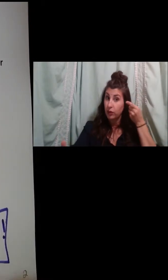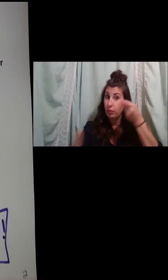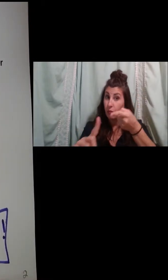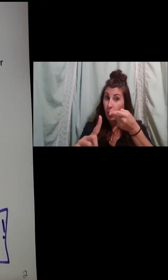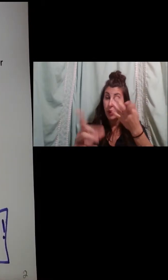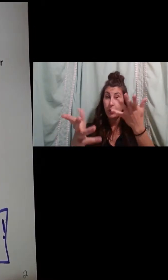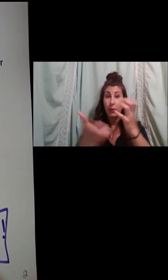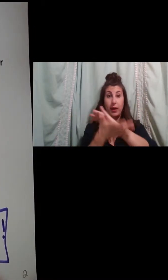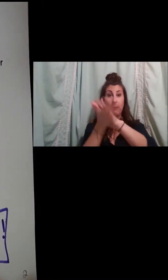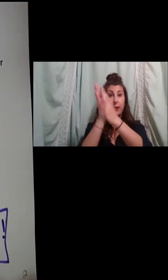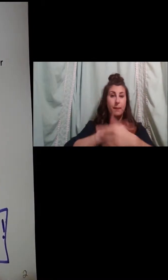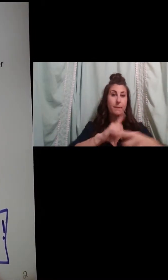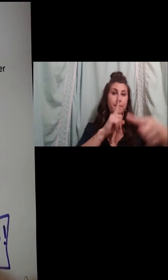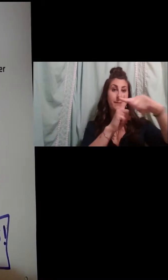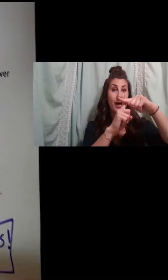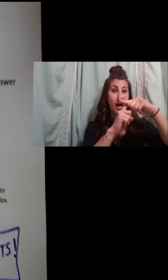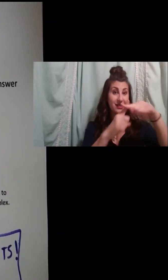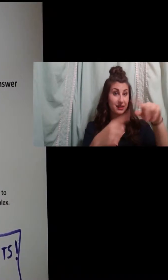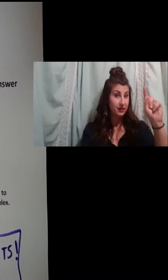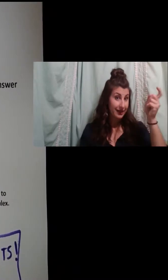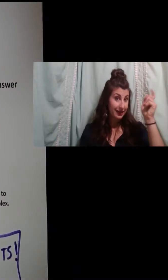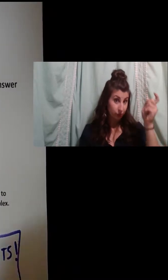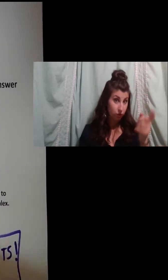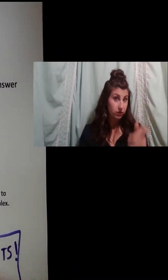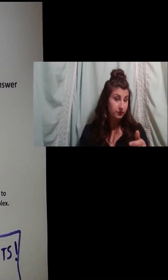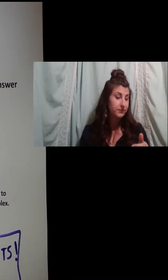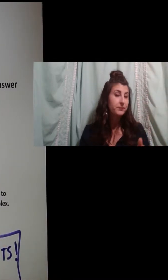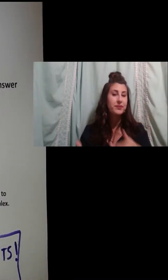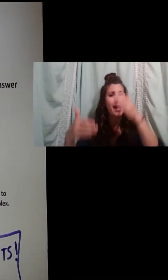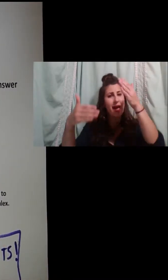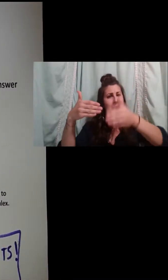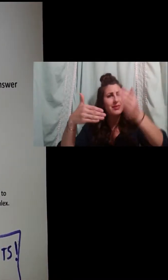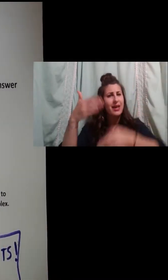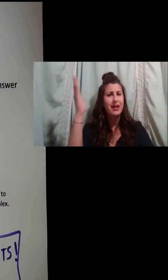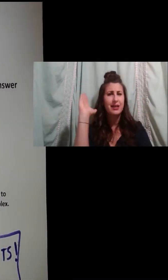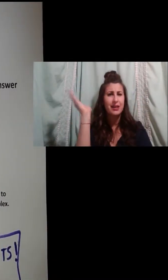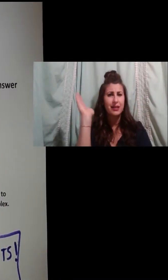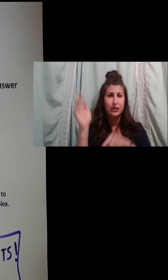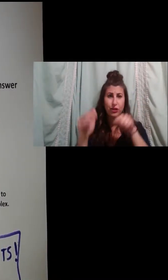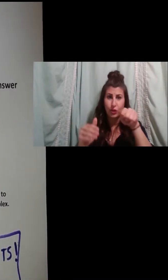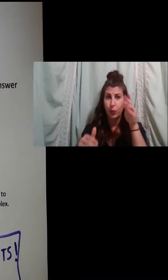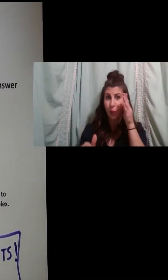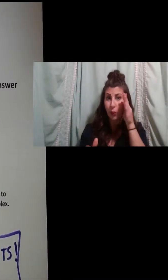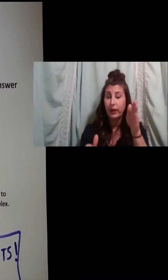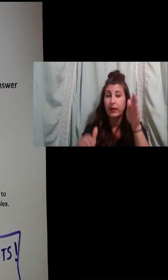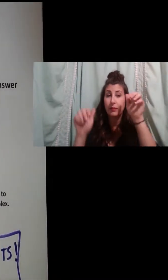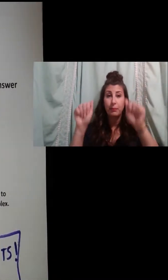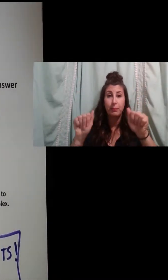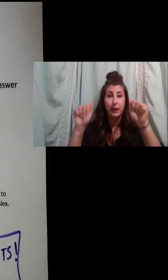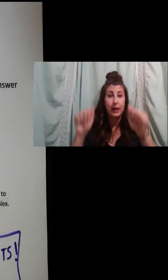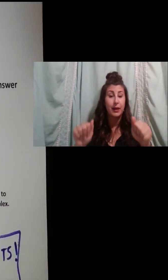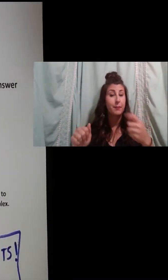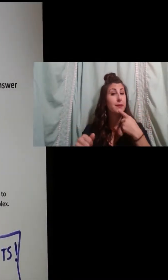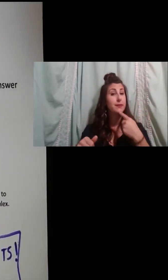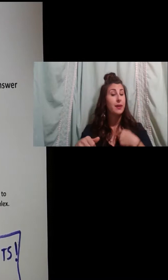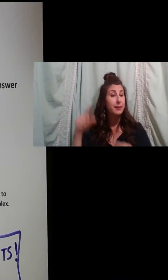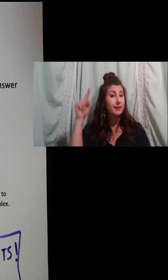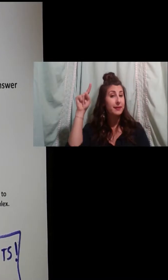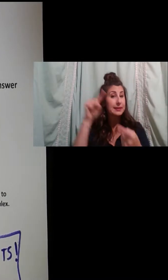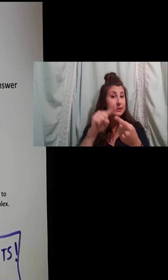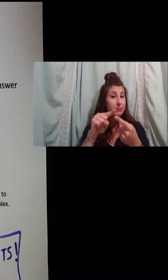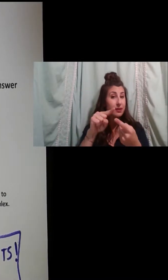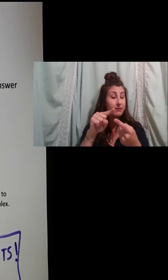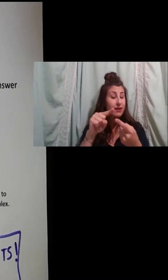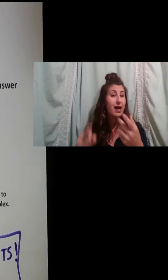the point is to have positive exponents. So by the end of this lesson, you will be able to give me